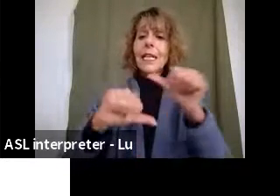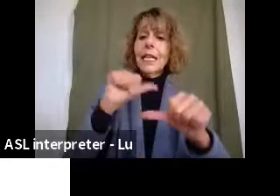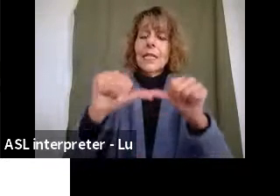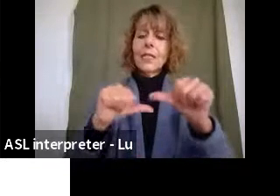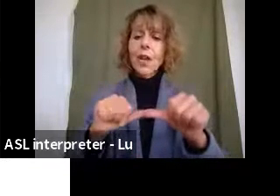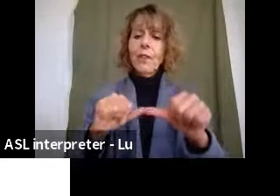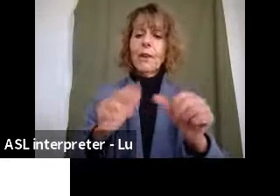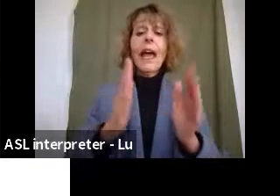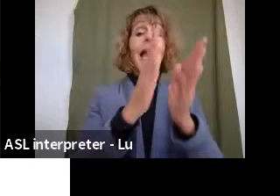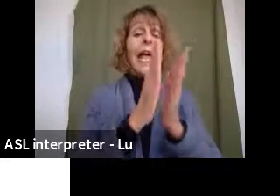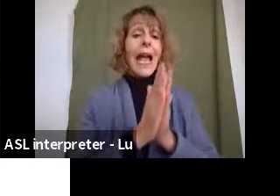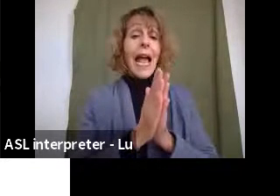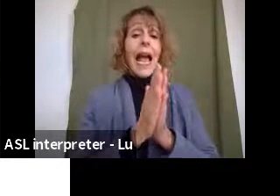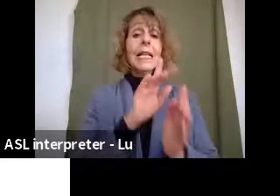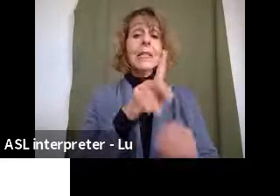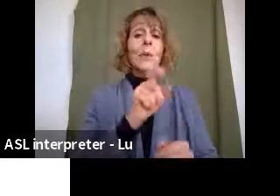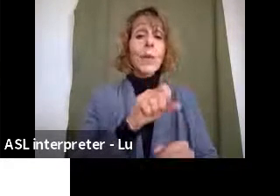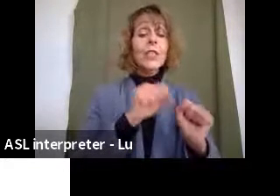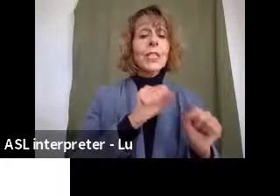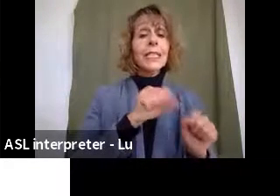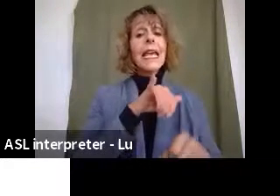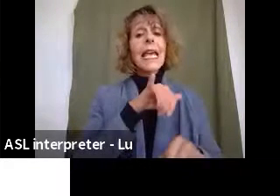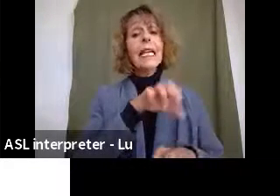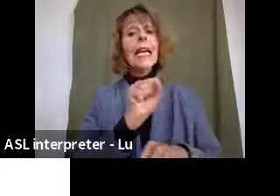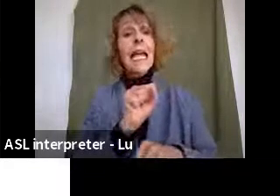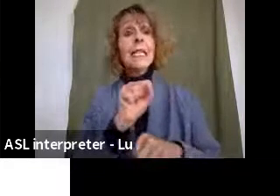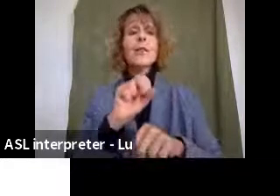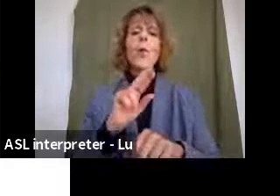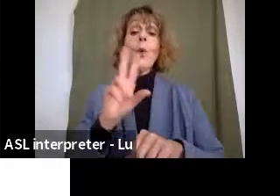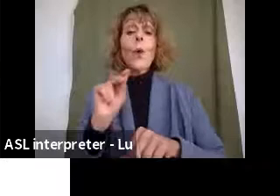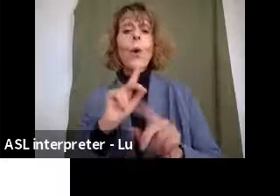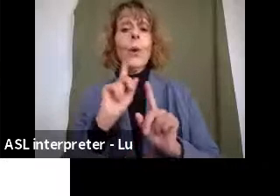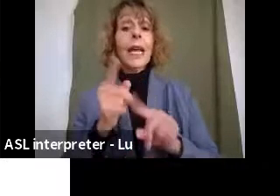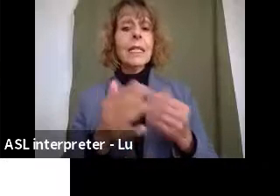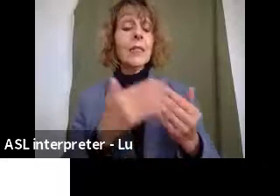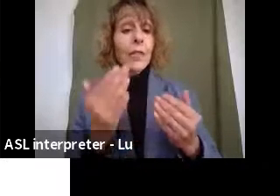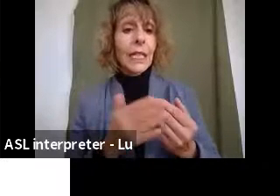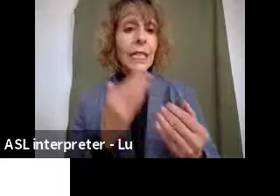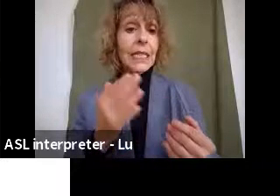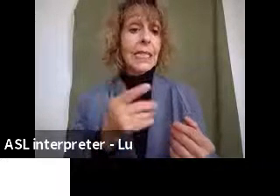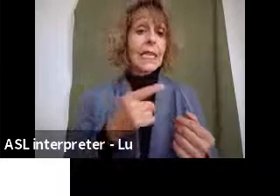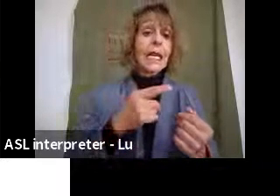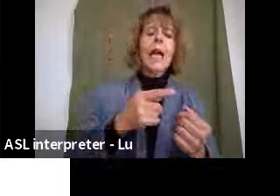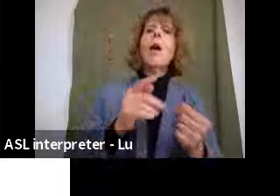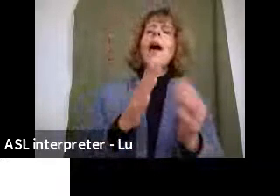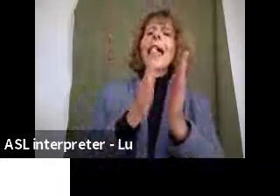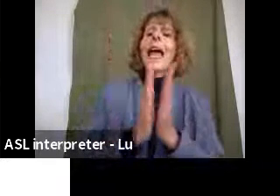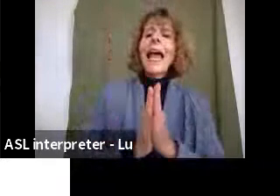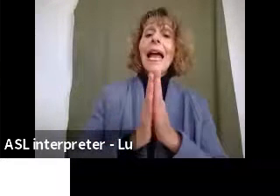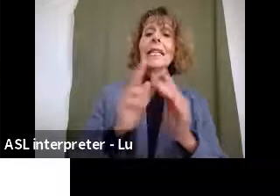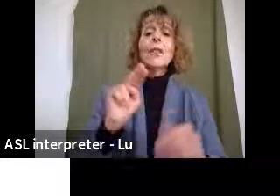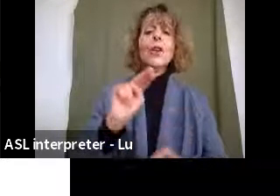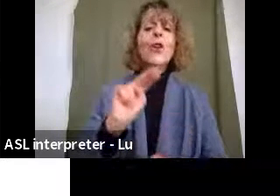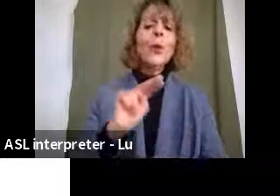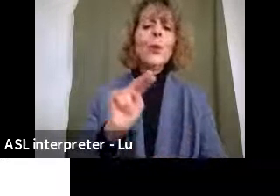in um, neutral. So you can't say, "You're brushing your teeth, aren't you?" if